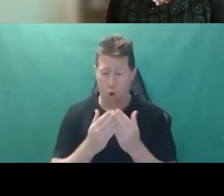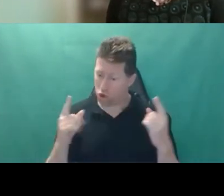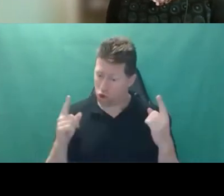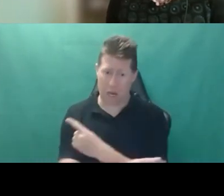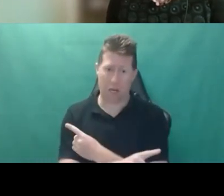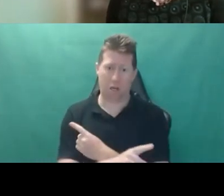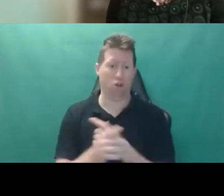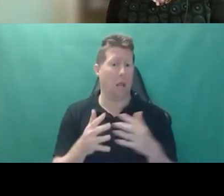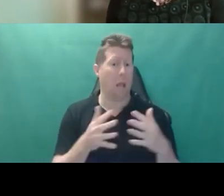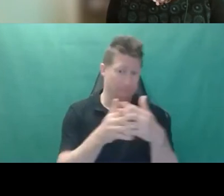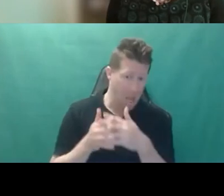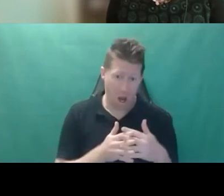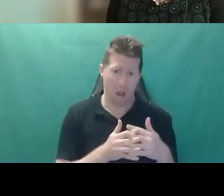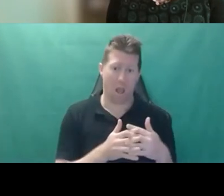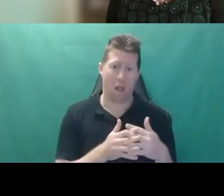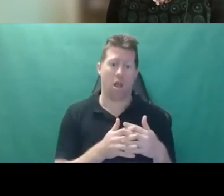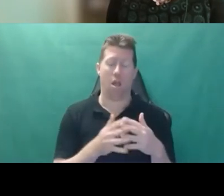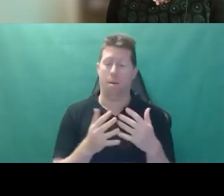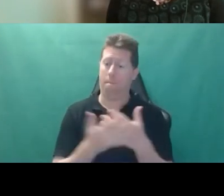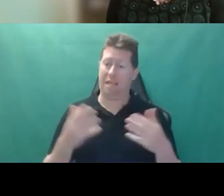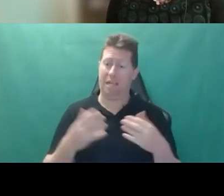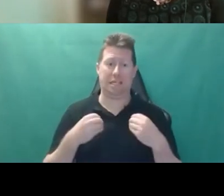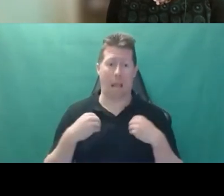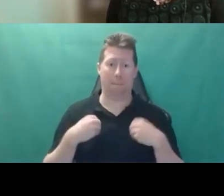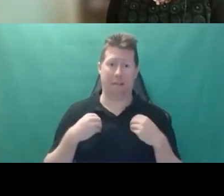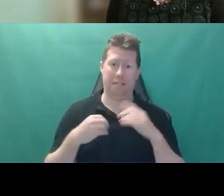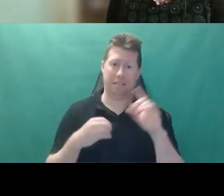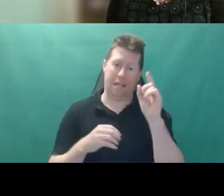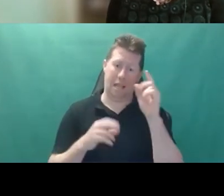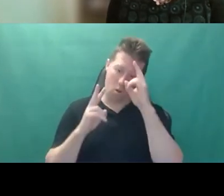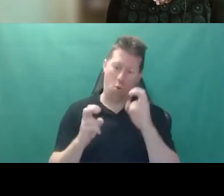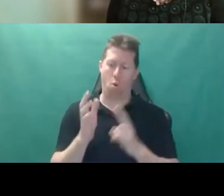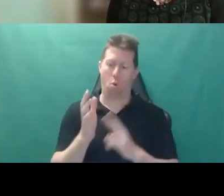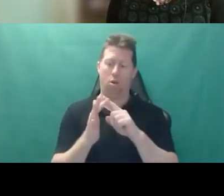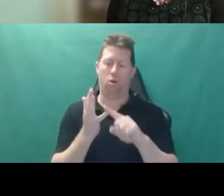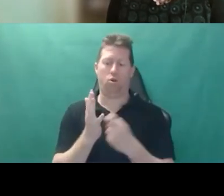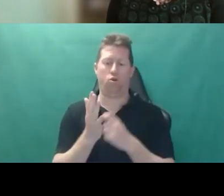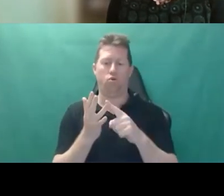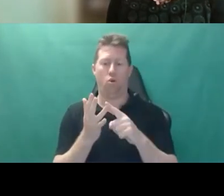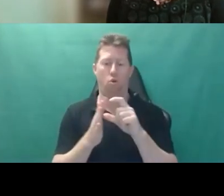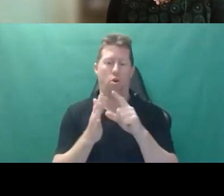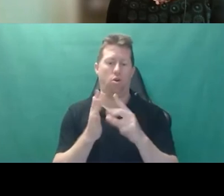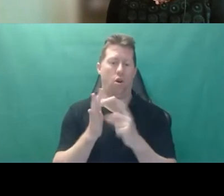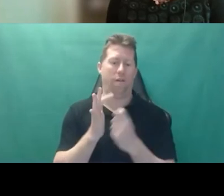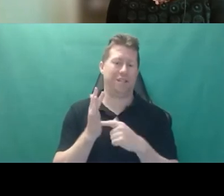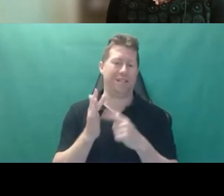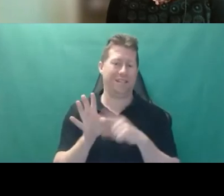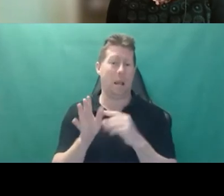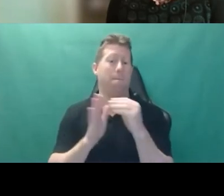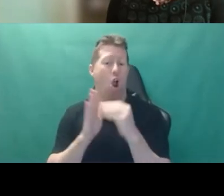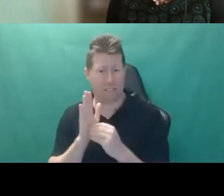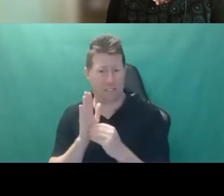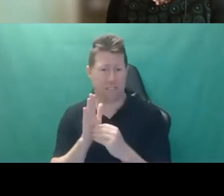America as well, like all the major companies have now got neurodiversity policies. Um, it's, it's talked about in